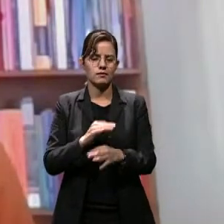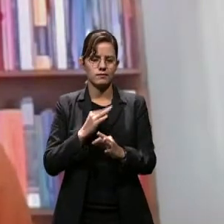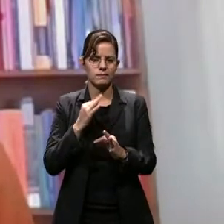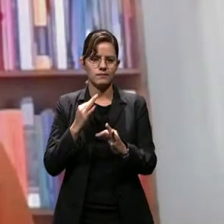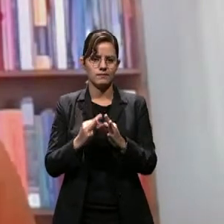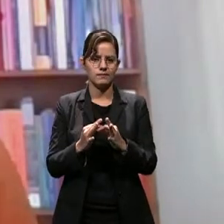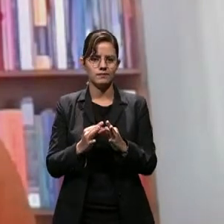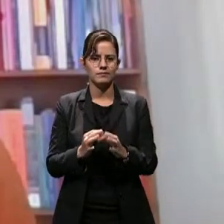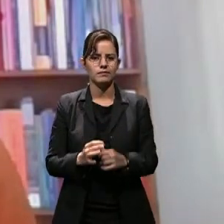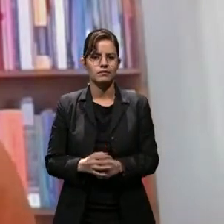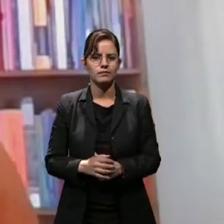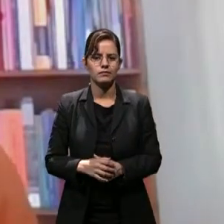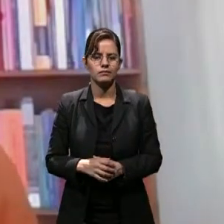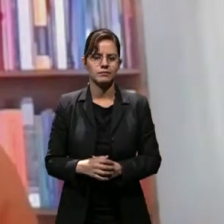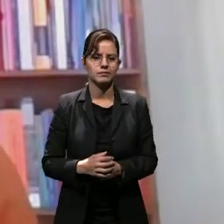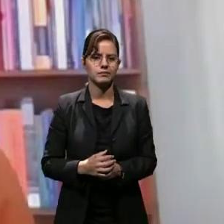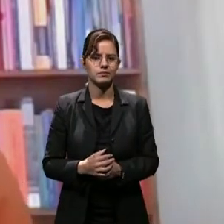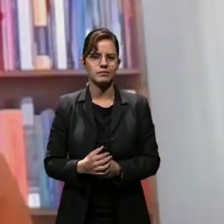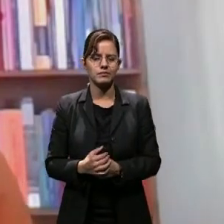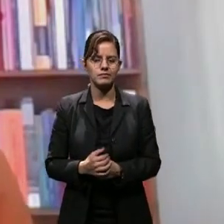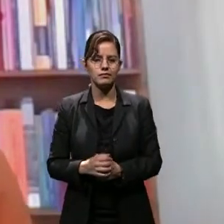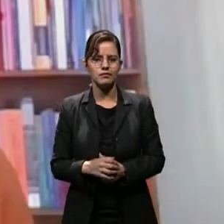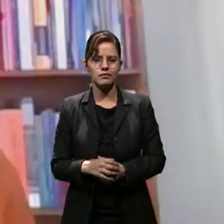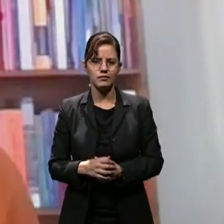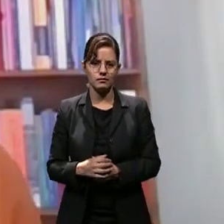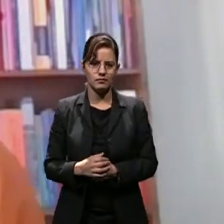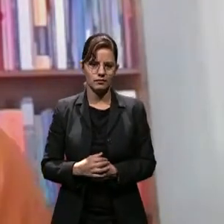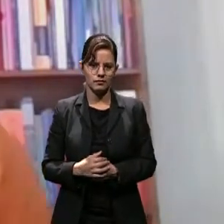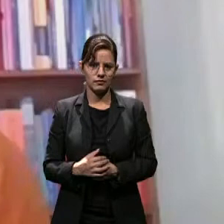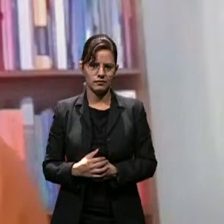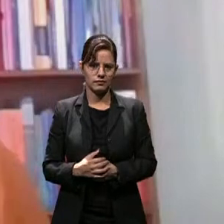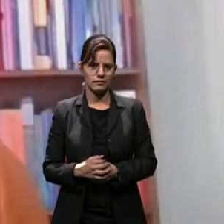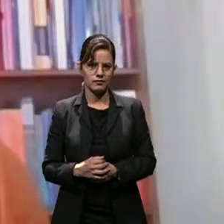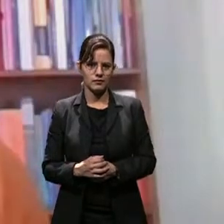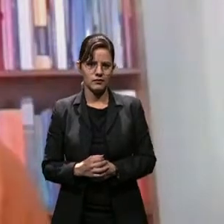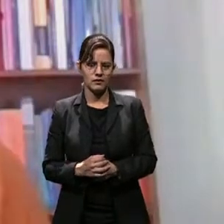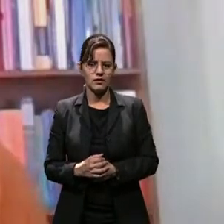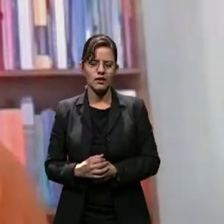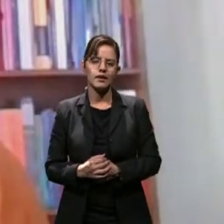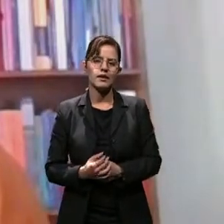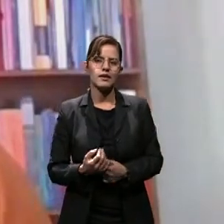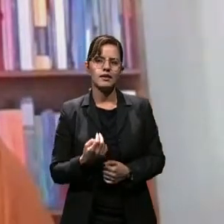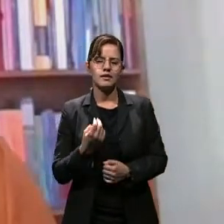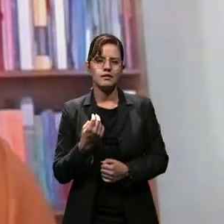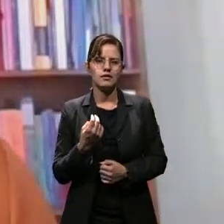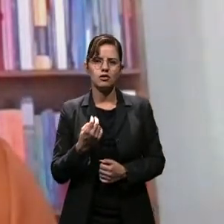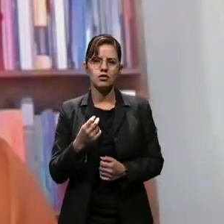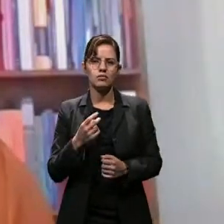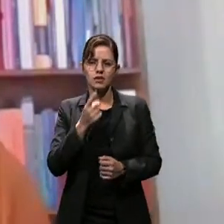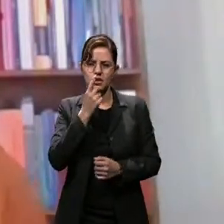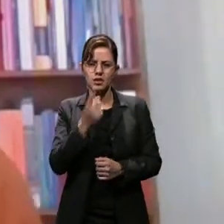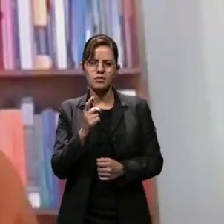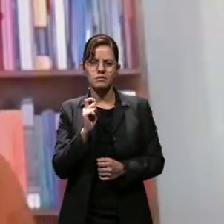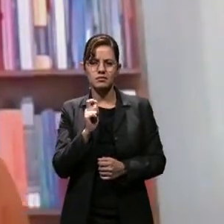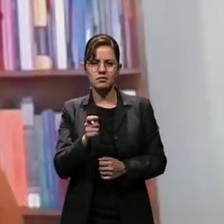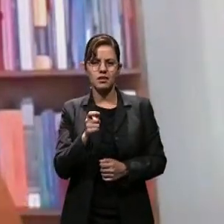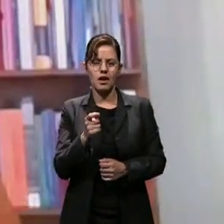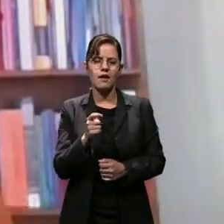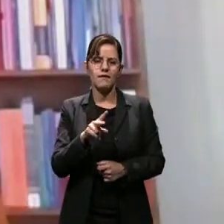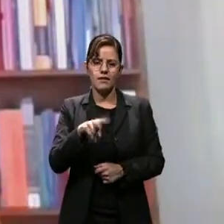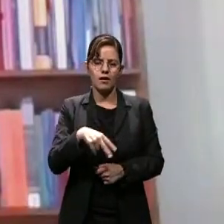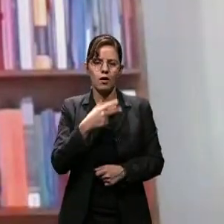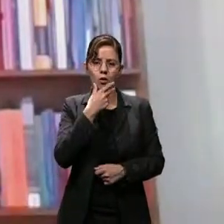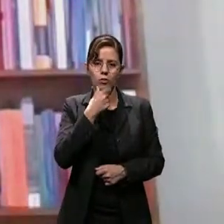regulations of parity in terms of its effectiveness. We would say that